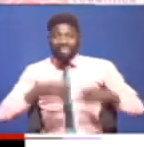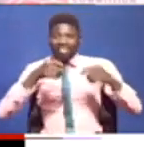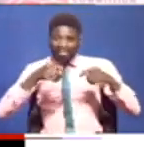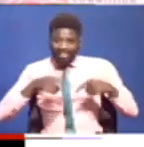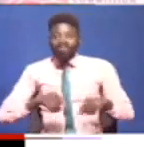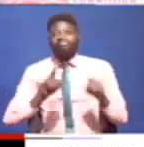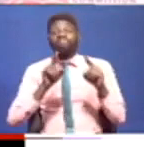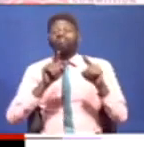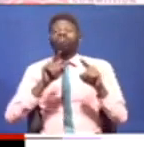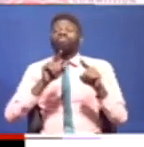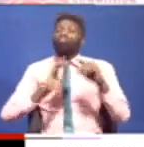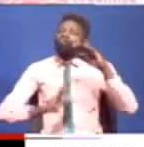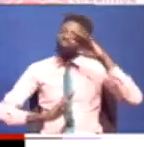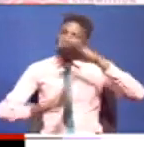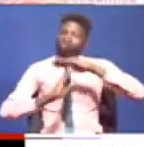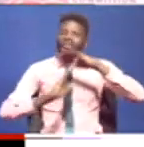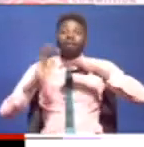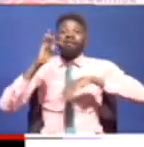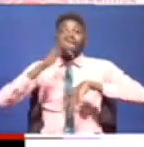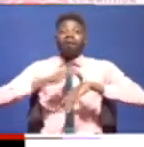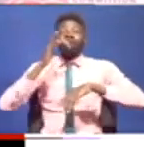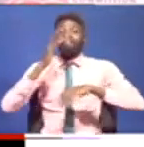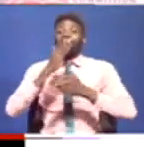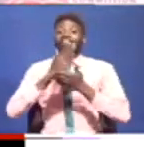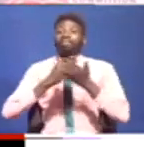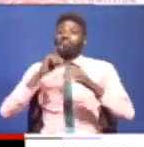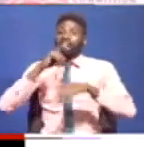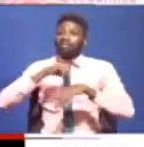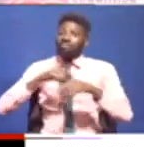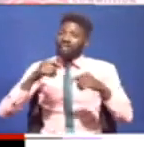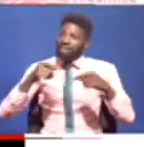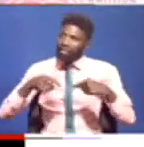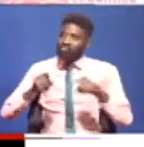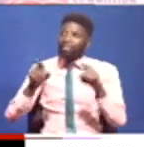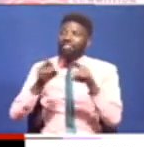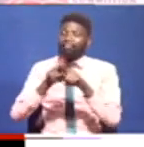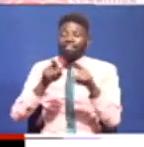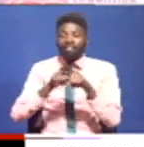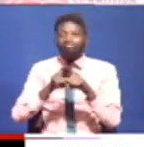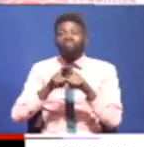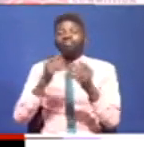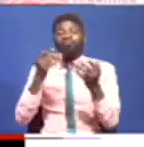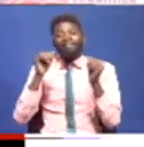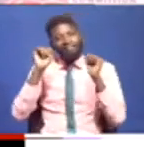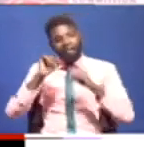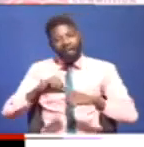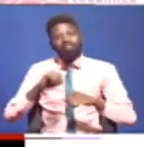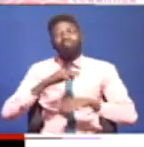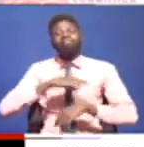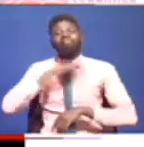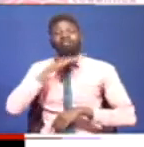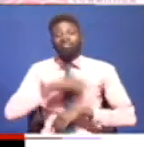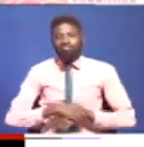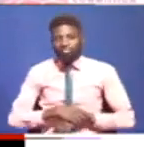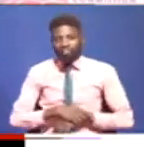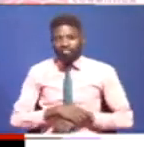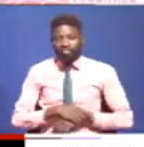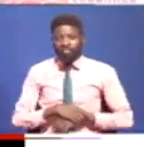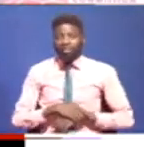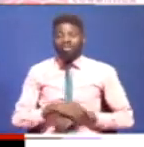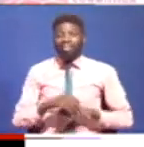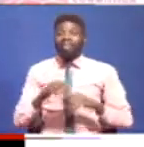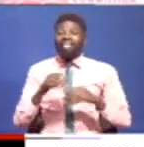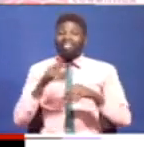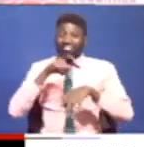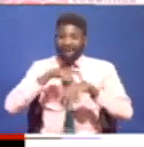most affected, sometimes even maimed, and are the worst of times killed. Nobody gets out of a boxing